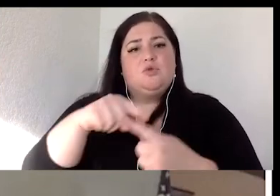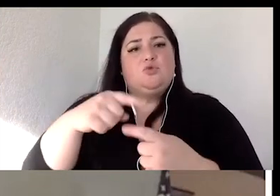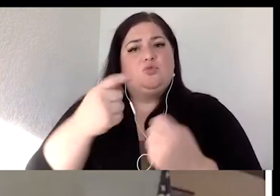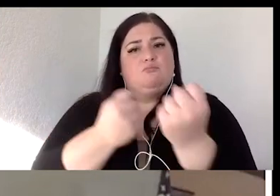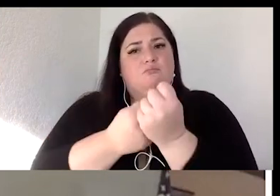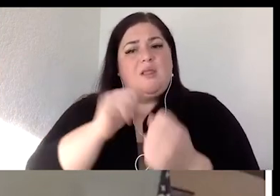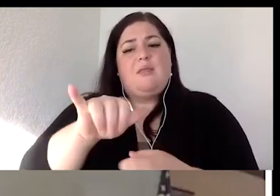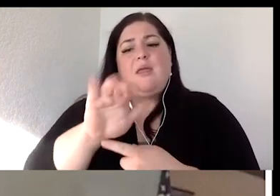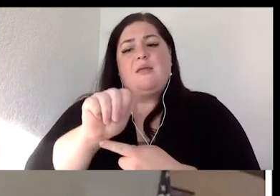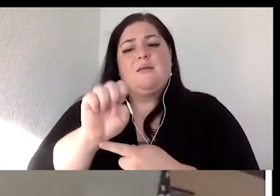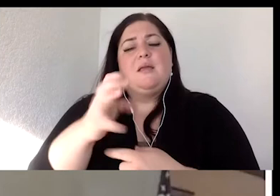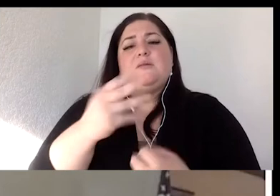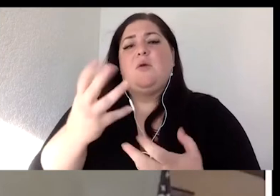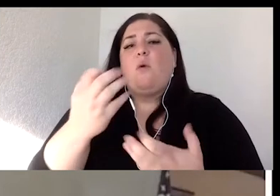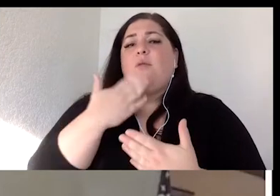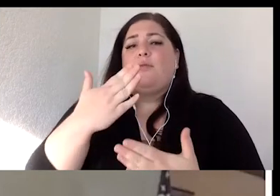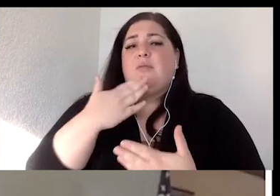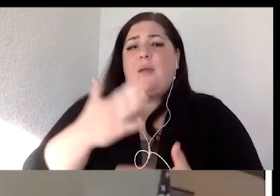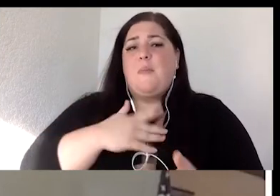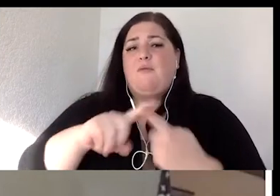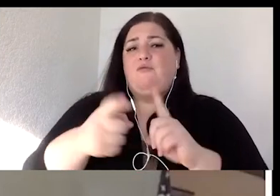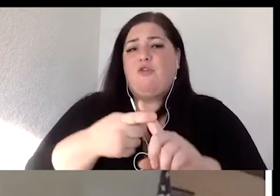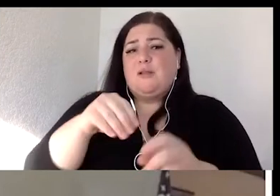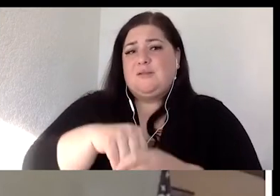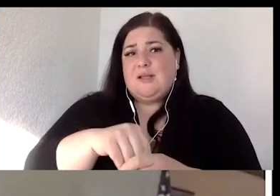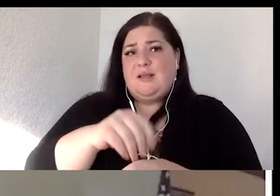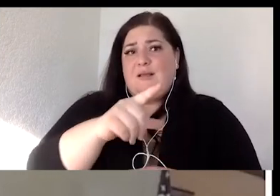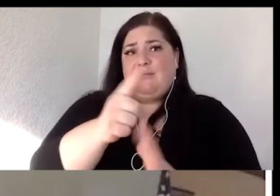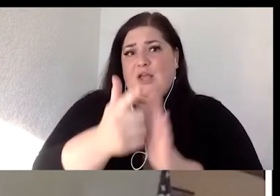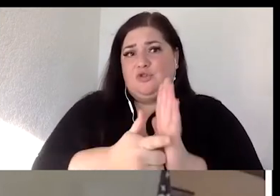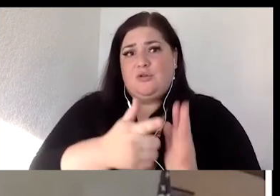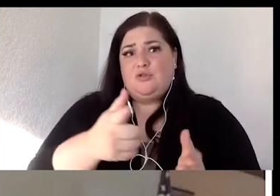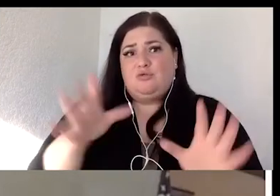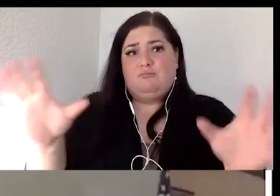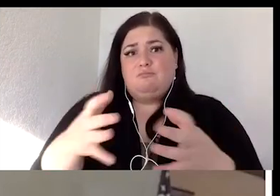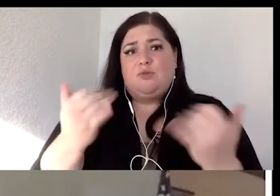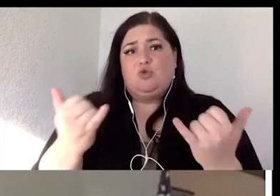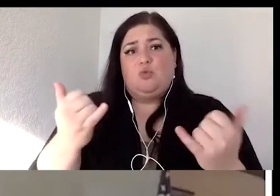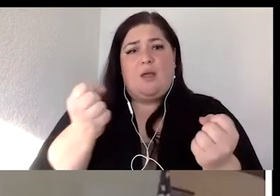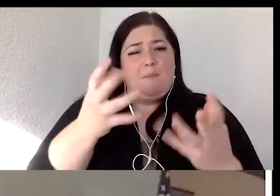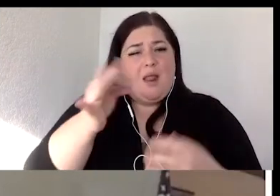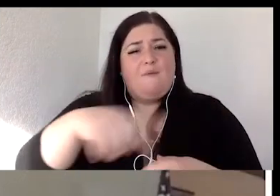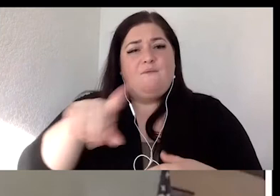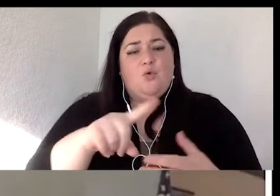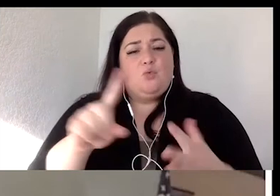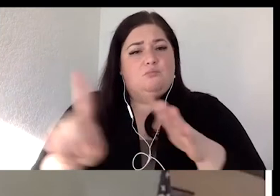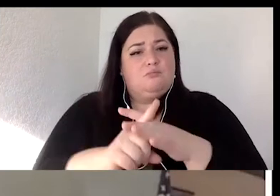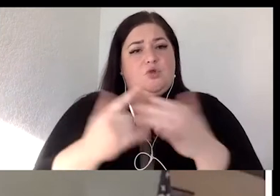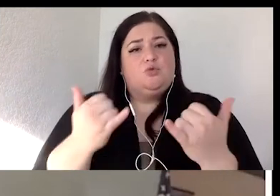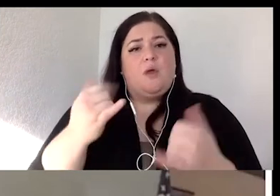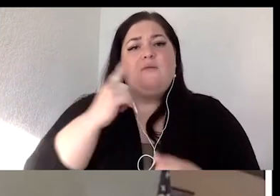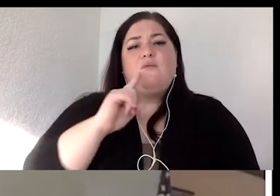And I especially want to thank my friends in the legislature, many of whom are here today, for putting